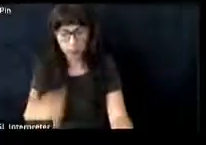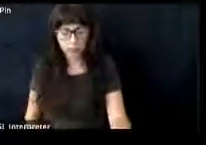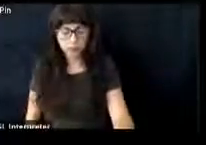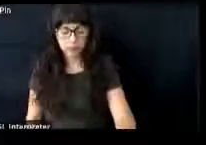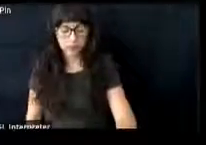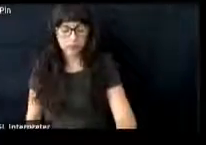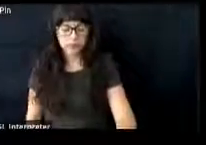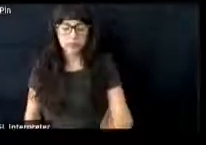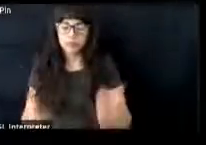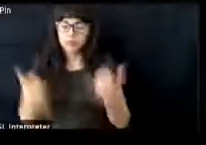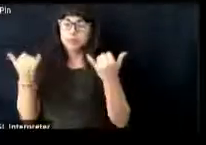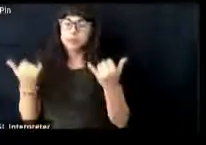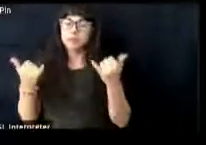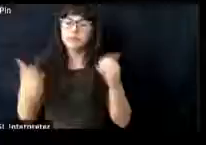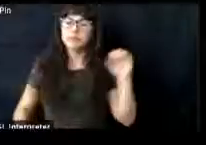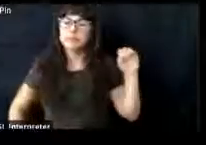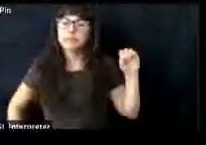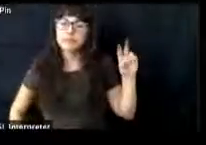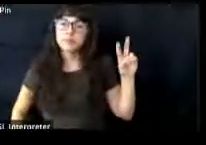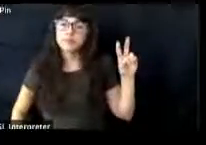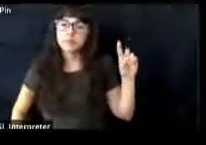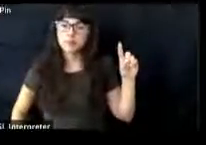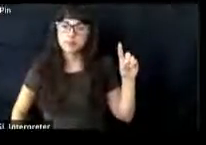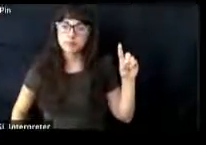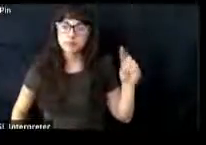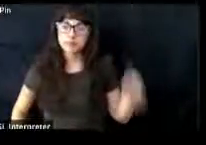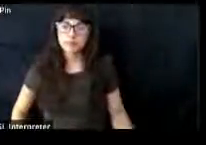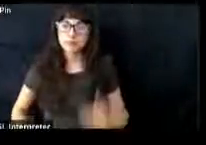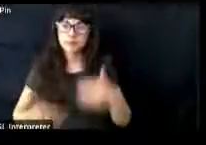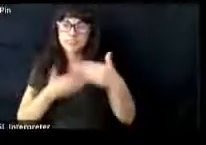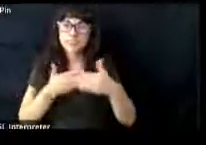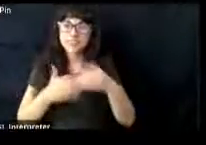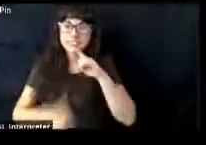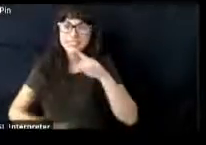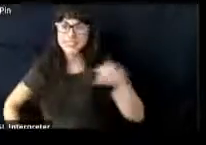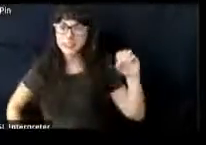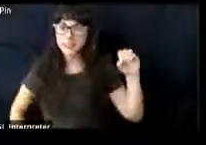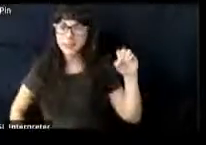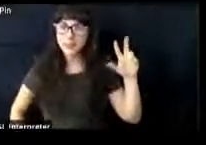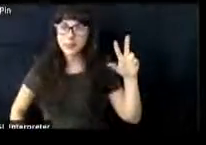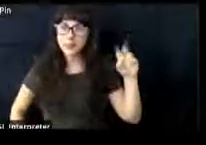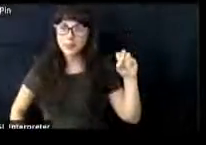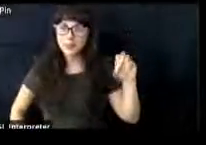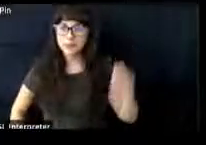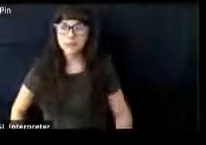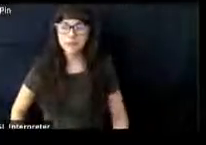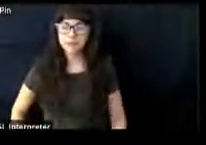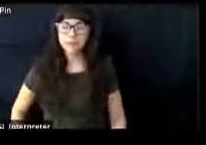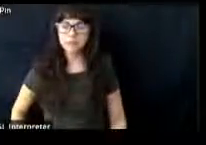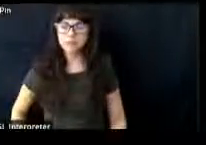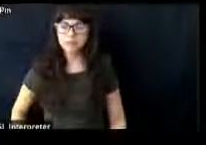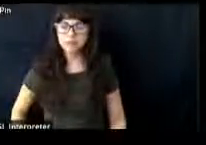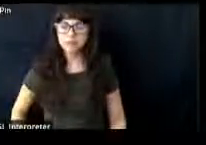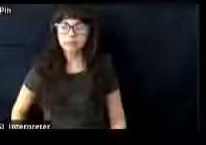Right now will be 021. Up next will be 030.